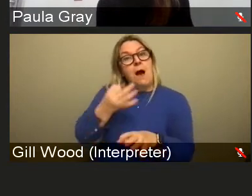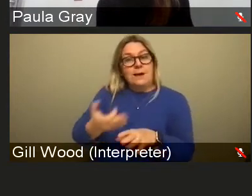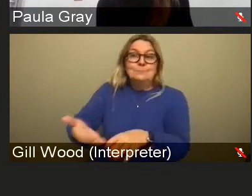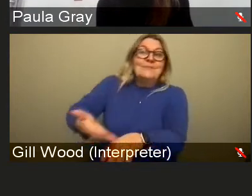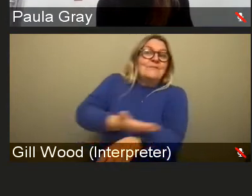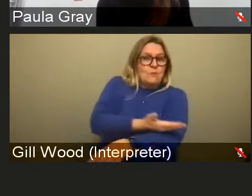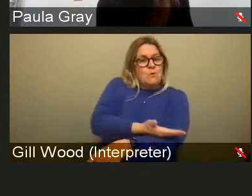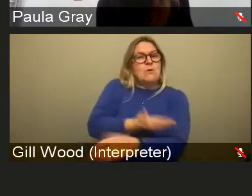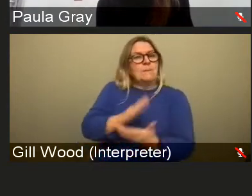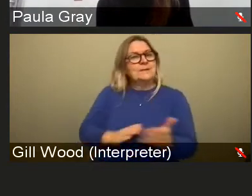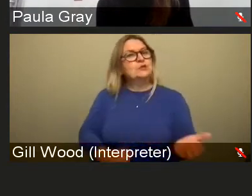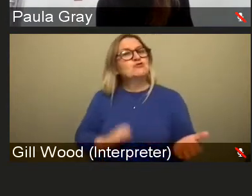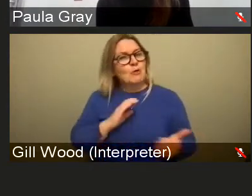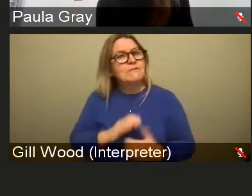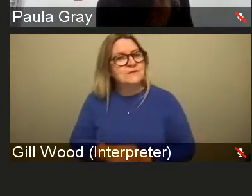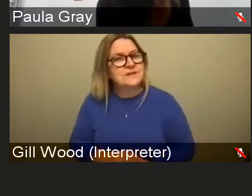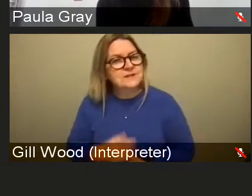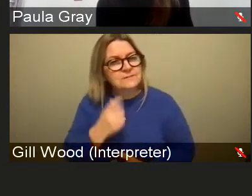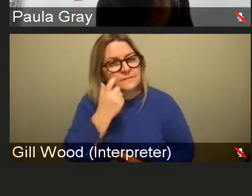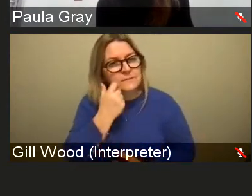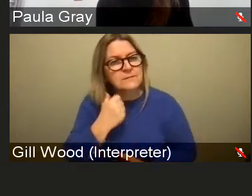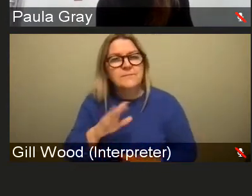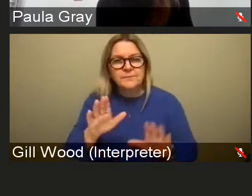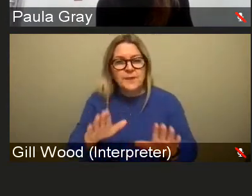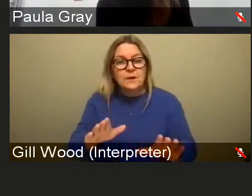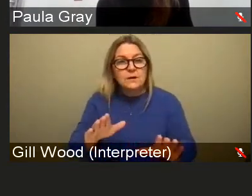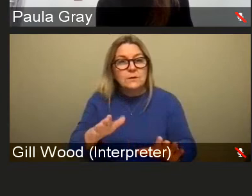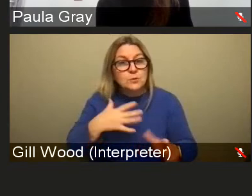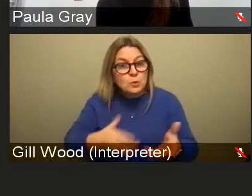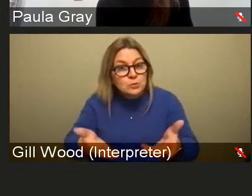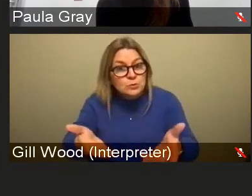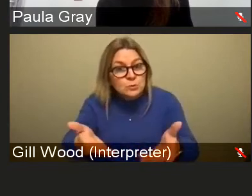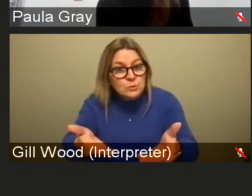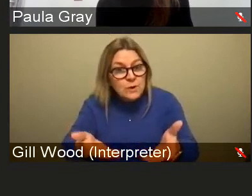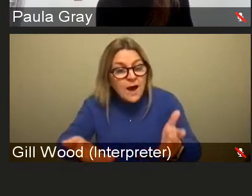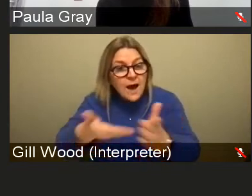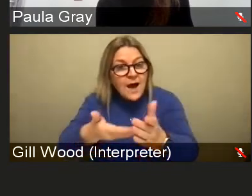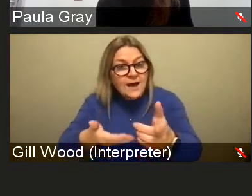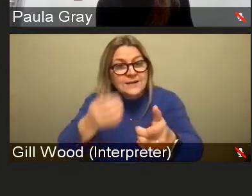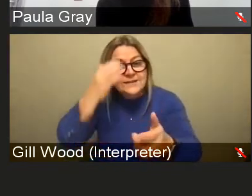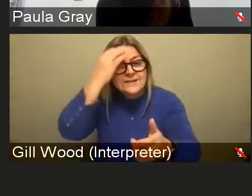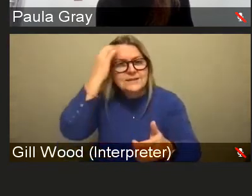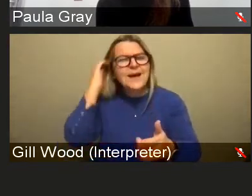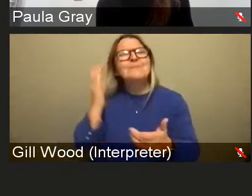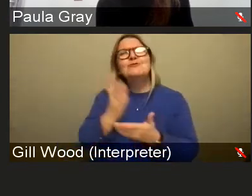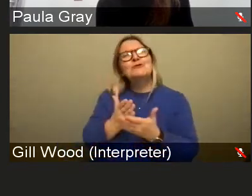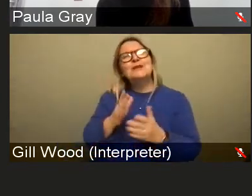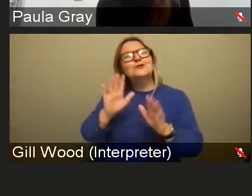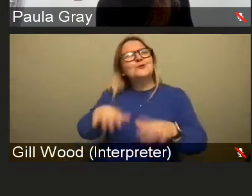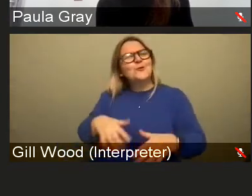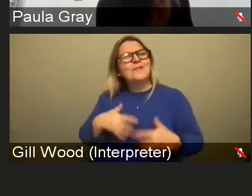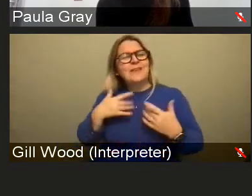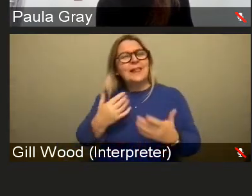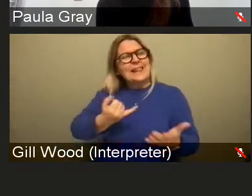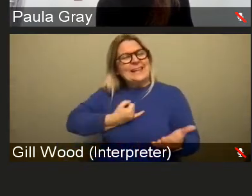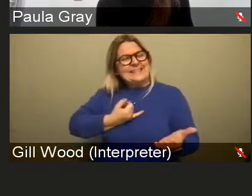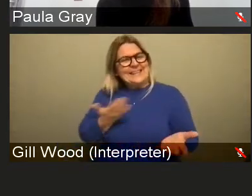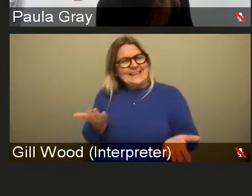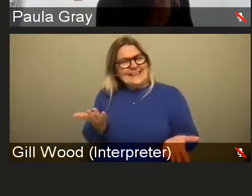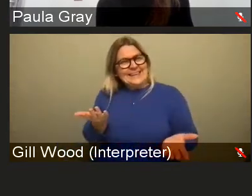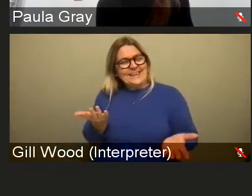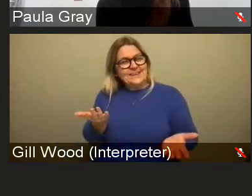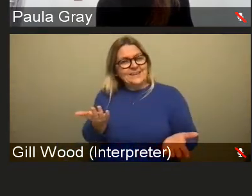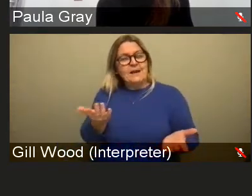We're going to have one more question. Oh, sorry, on you go, Gary. No, sorry. I mean, you shouldn't have to feel guilty about it, you know, about disclosing a